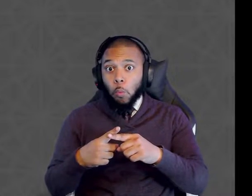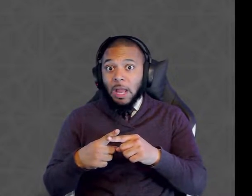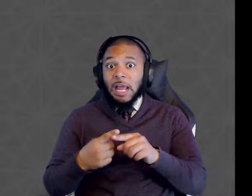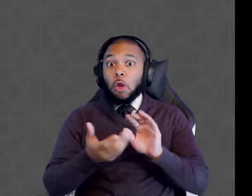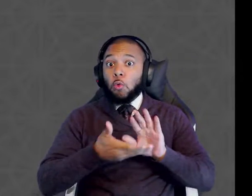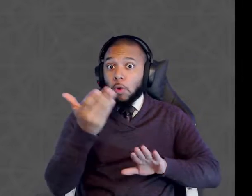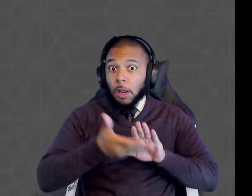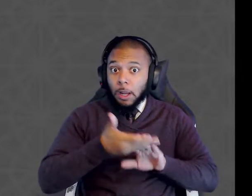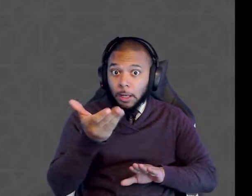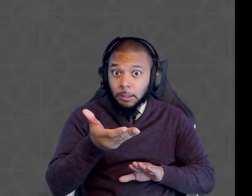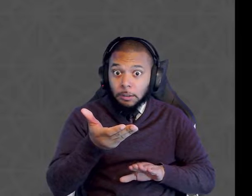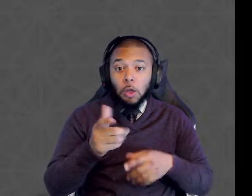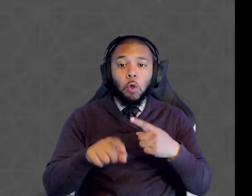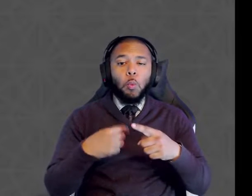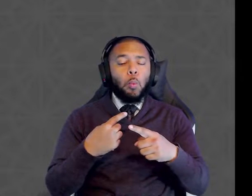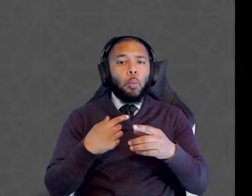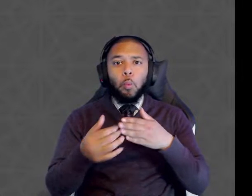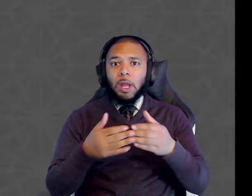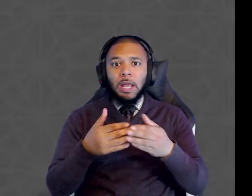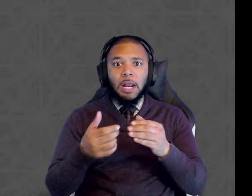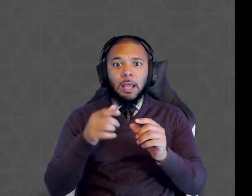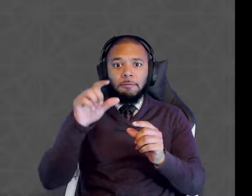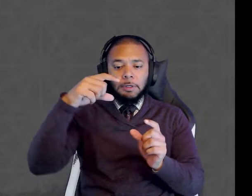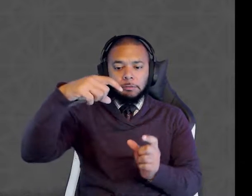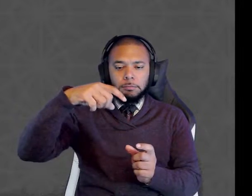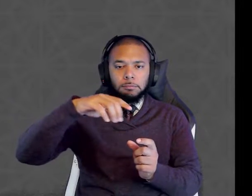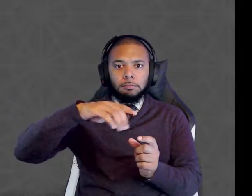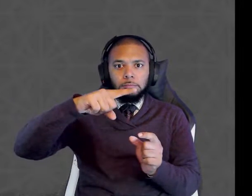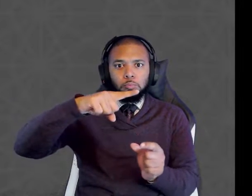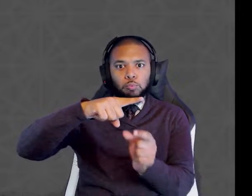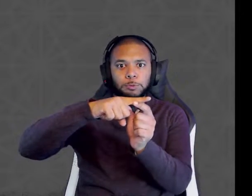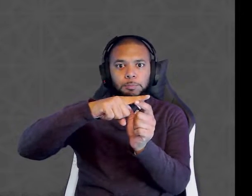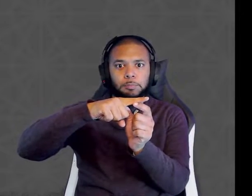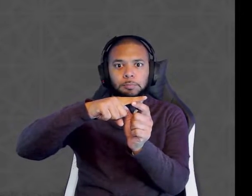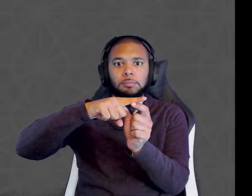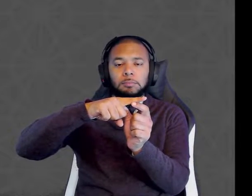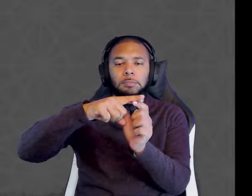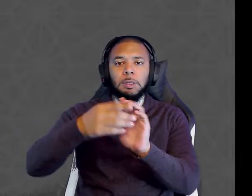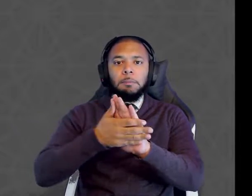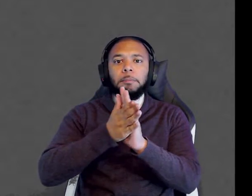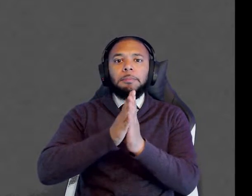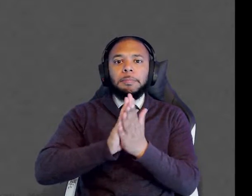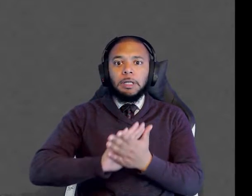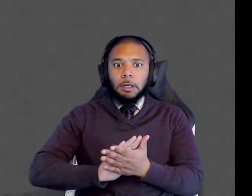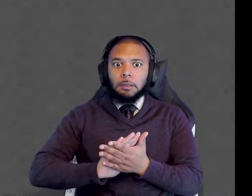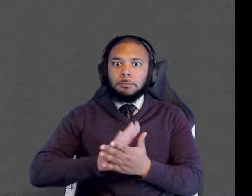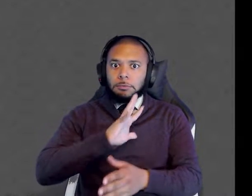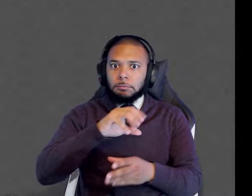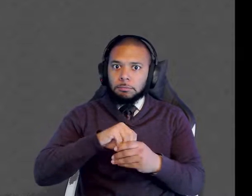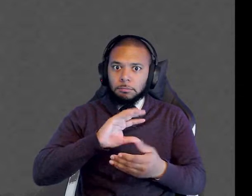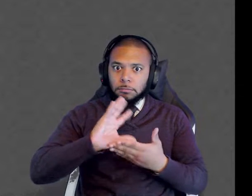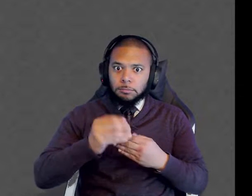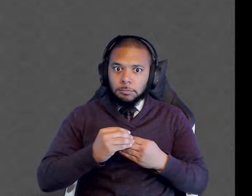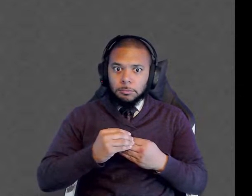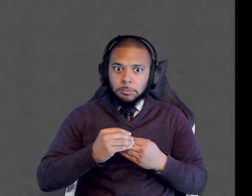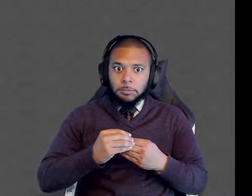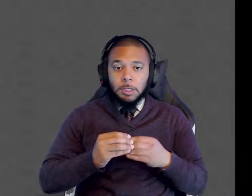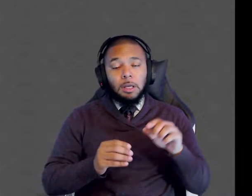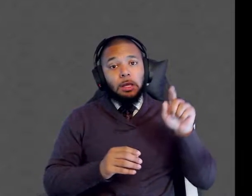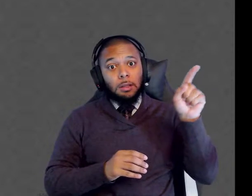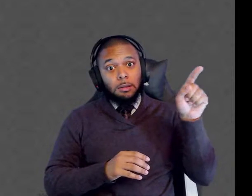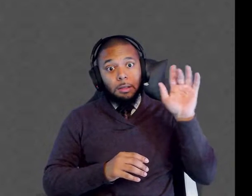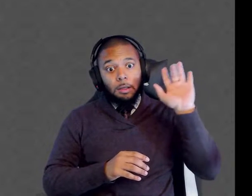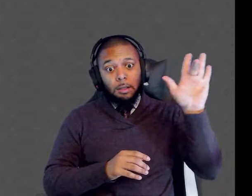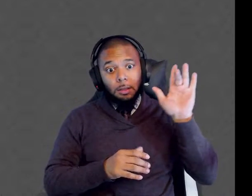and anything we connect right here to the block will be a part of our program. And when we hit the run button,